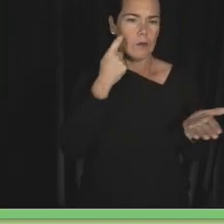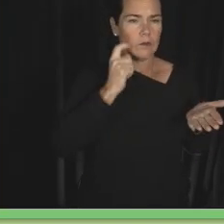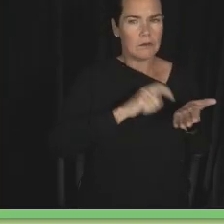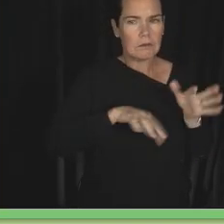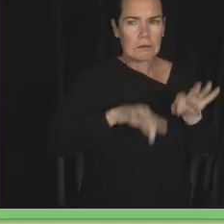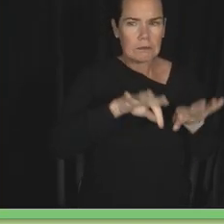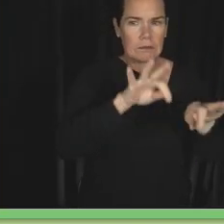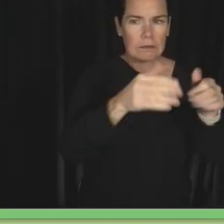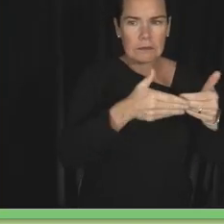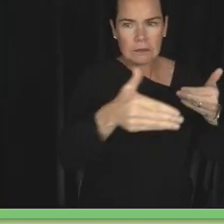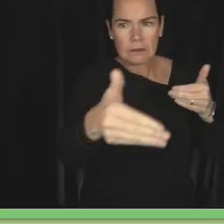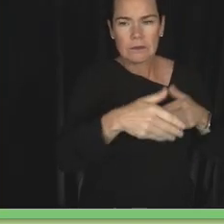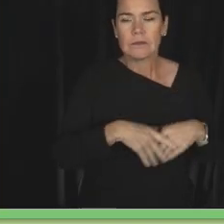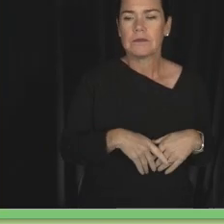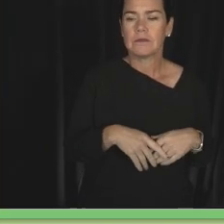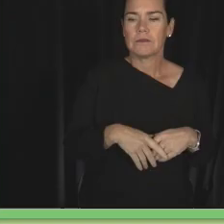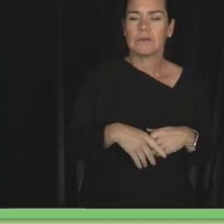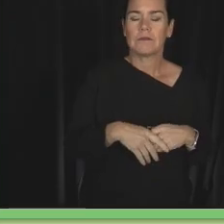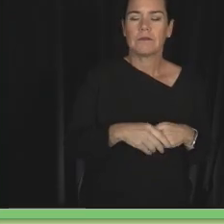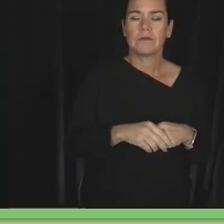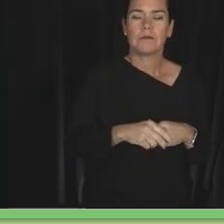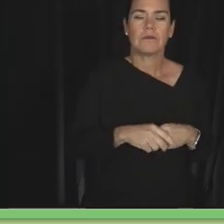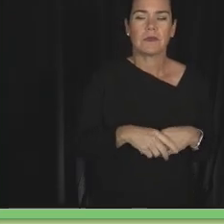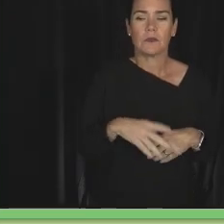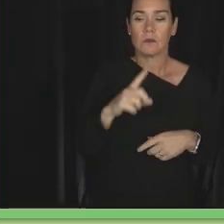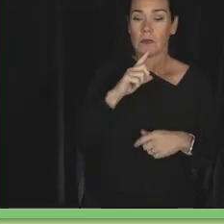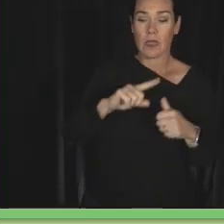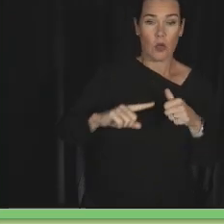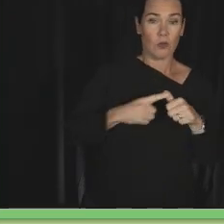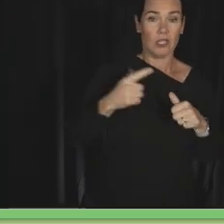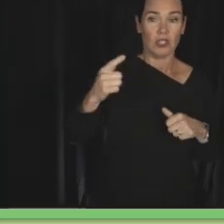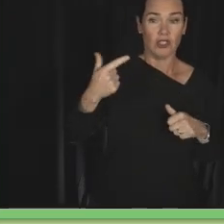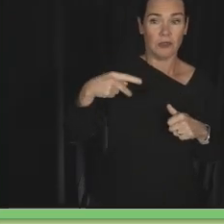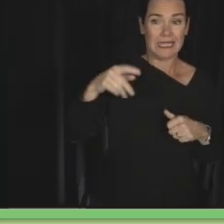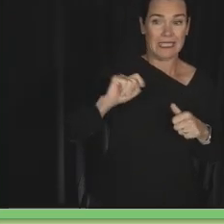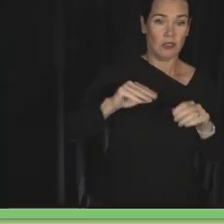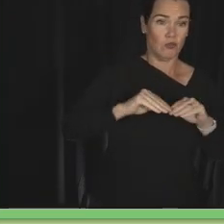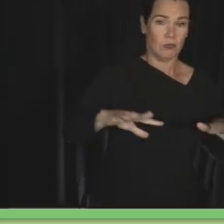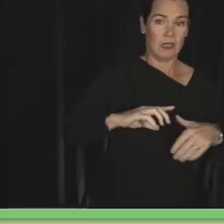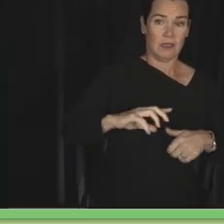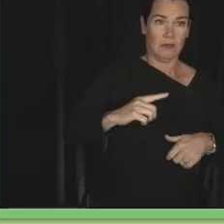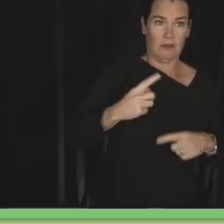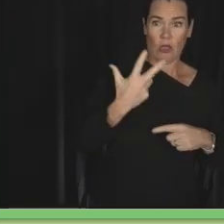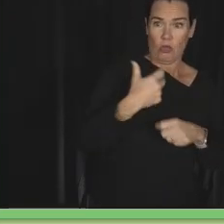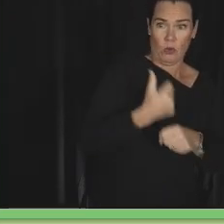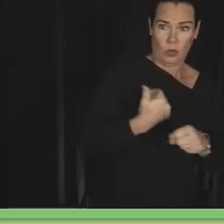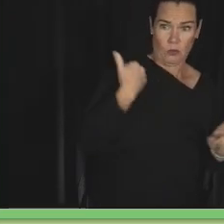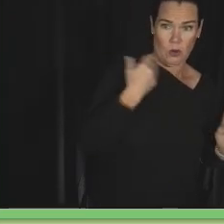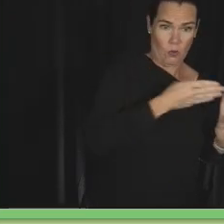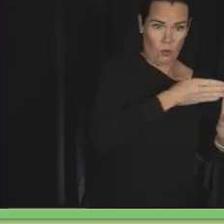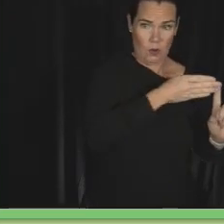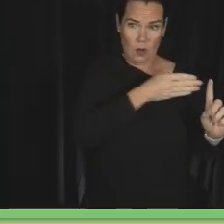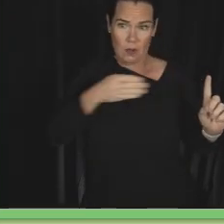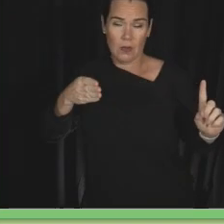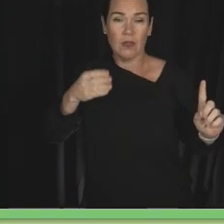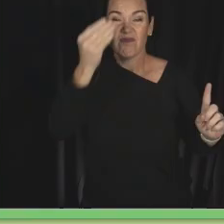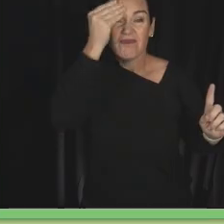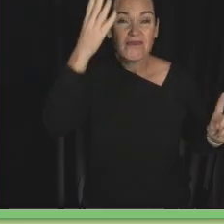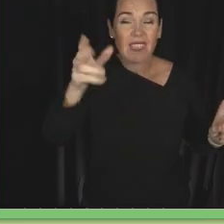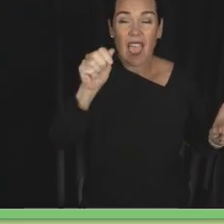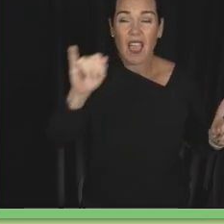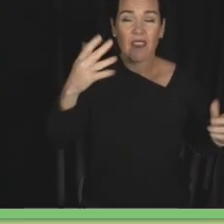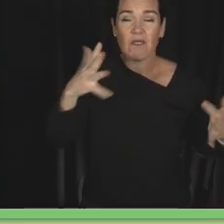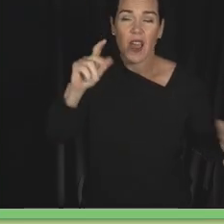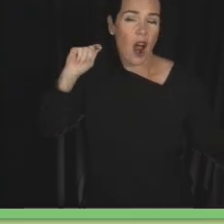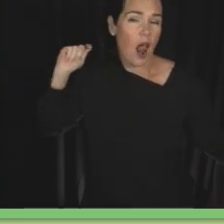So it's only been 3 years since the original ChatGPT release, and I think it's fair to say that AI has already completely changed the